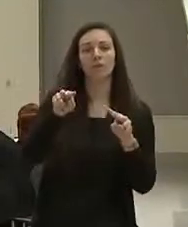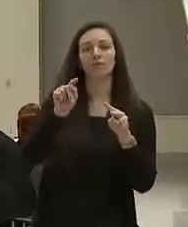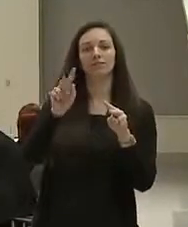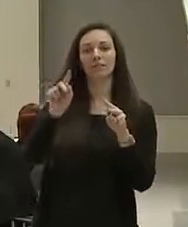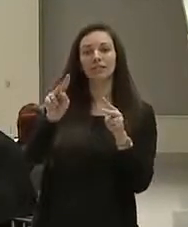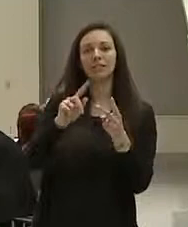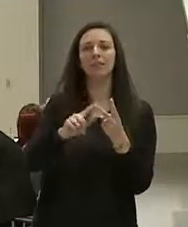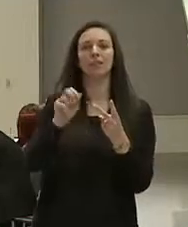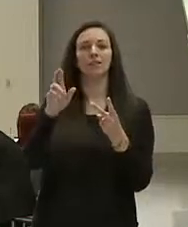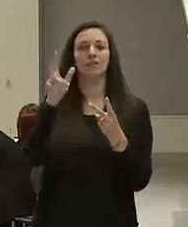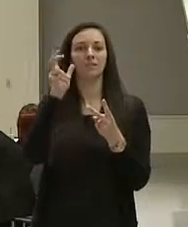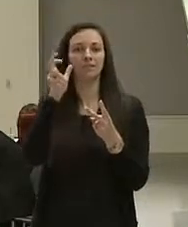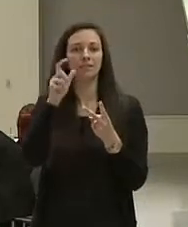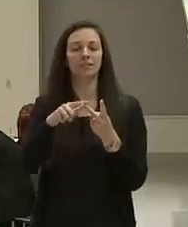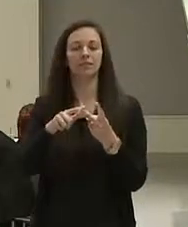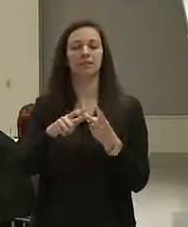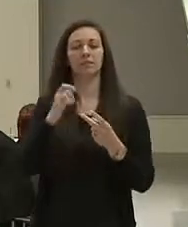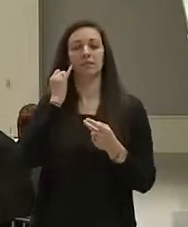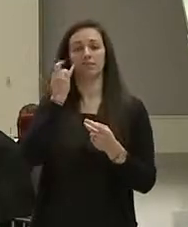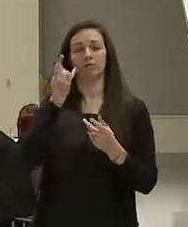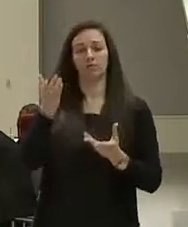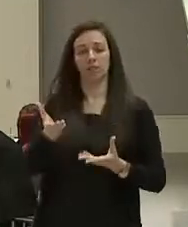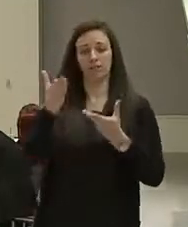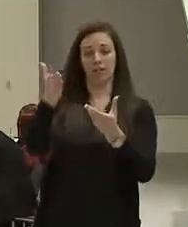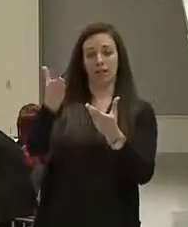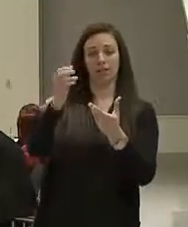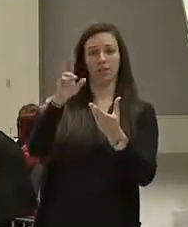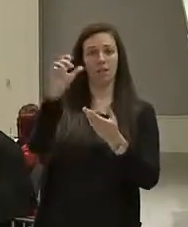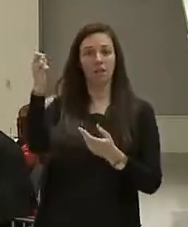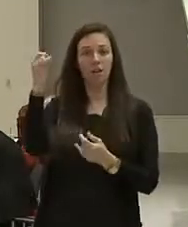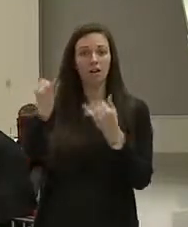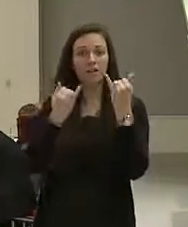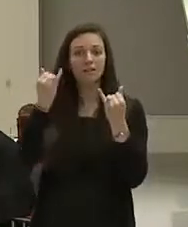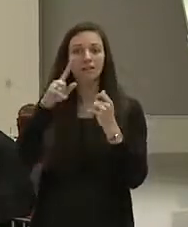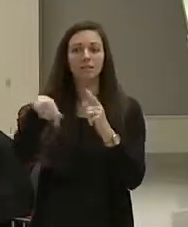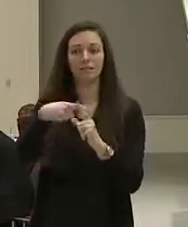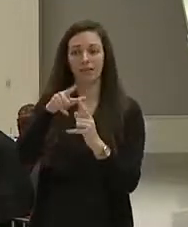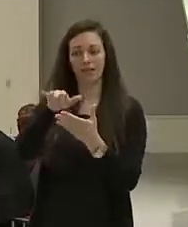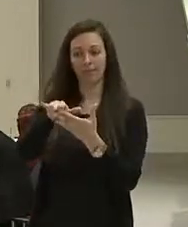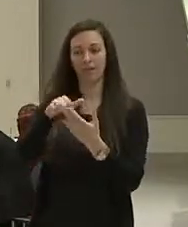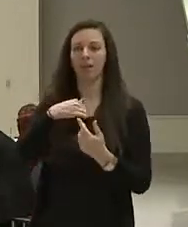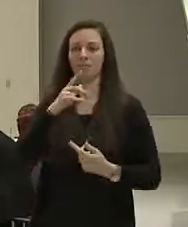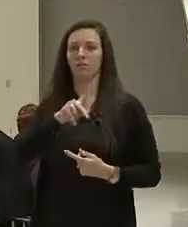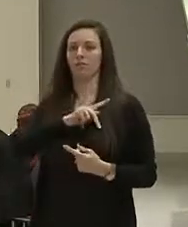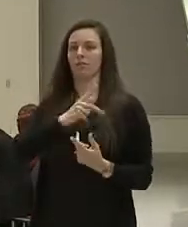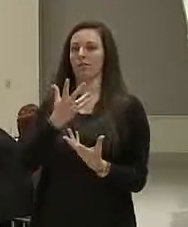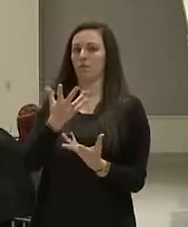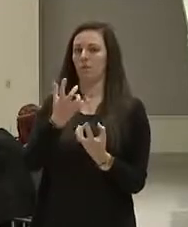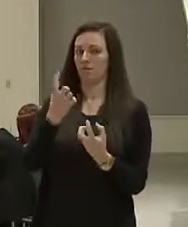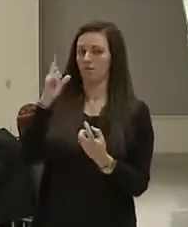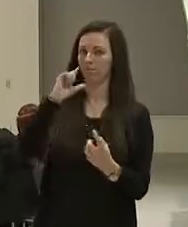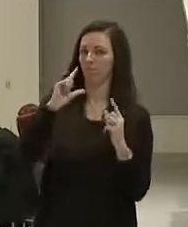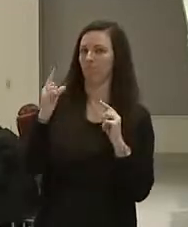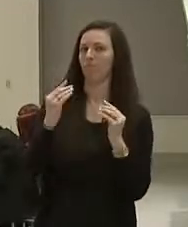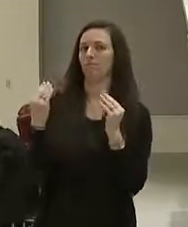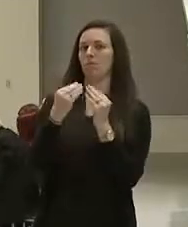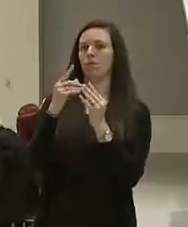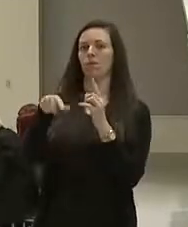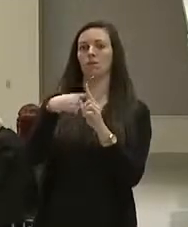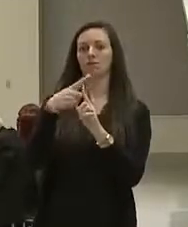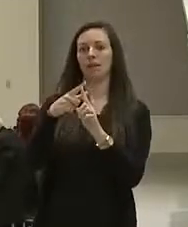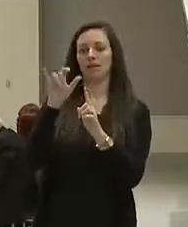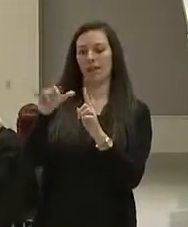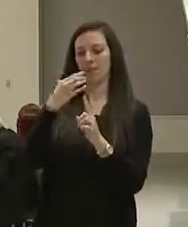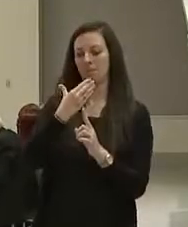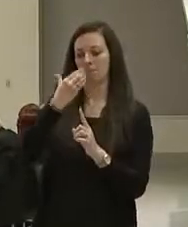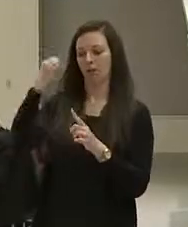have recommendations and ideas about that, I personally would love to hear ideas about how to make these